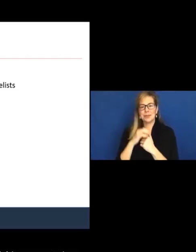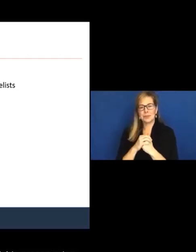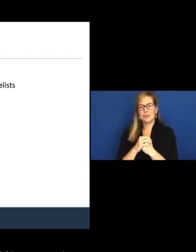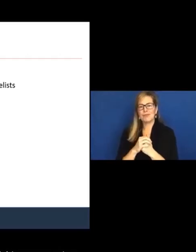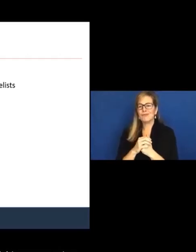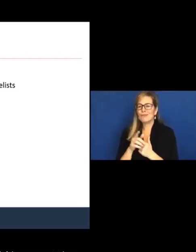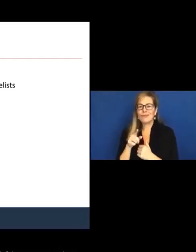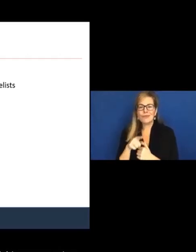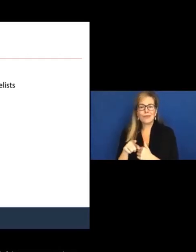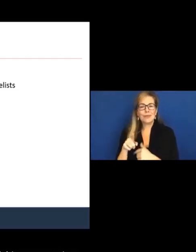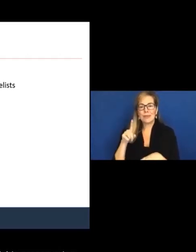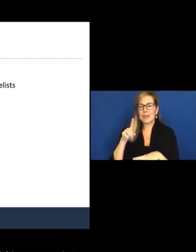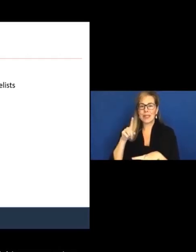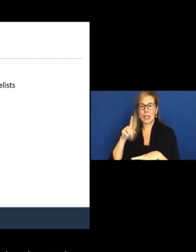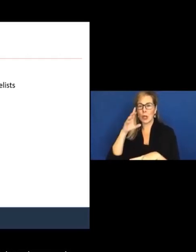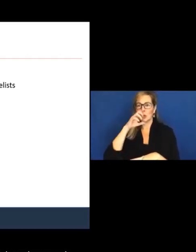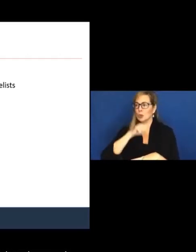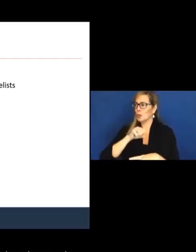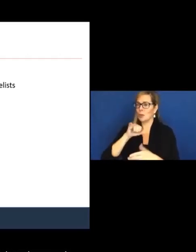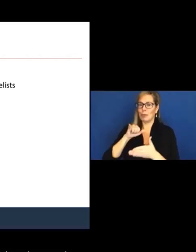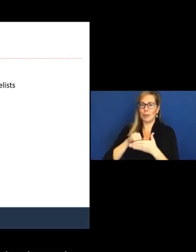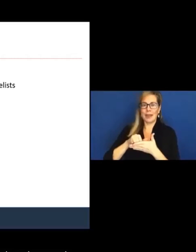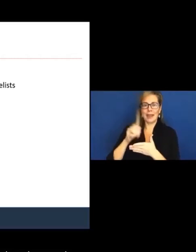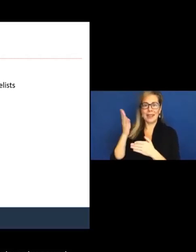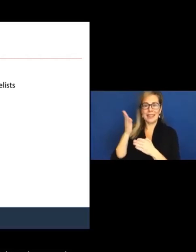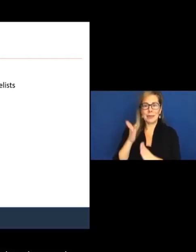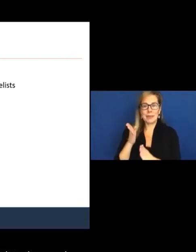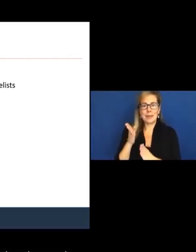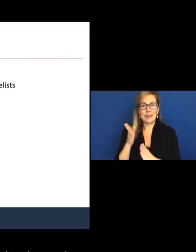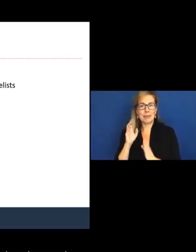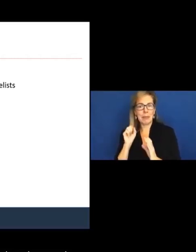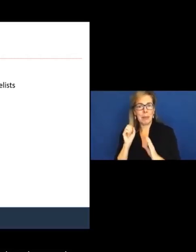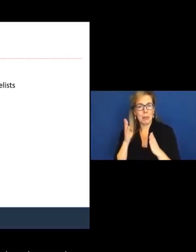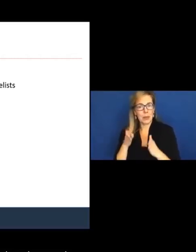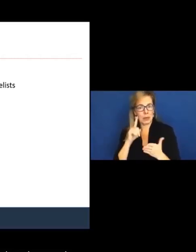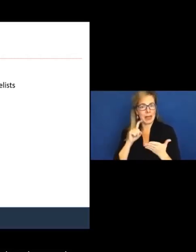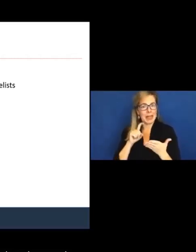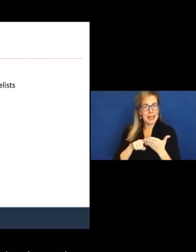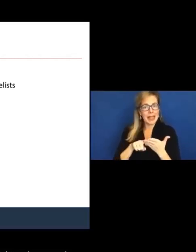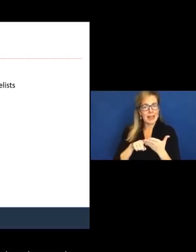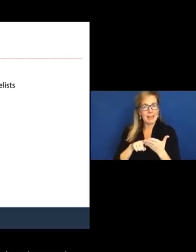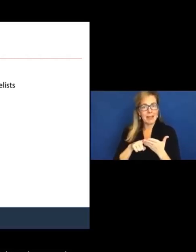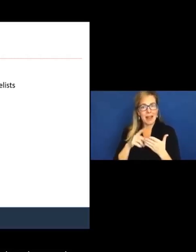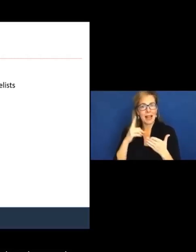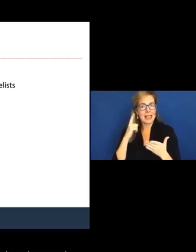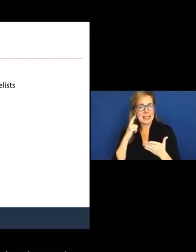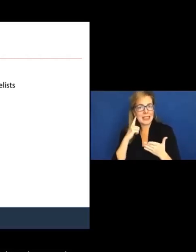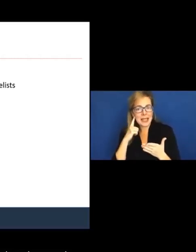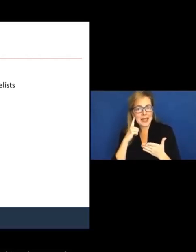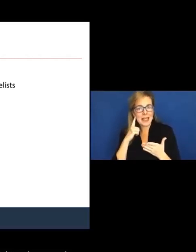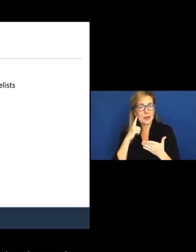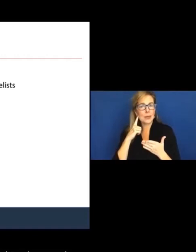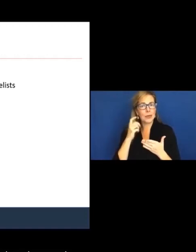assume that any speaker can be readily identified either by sight or by sound. And